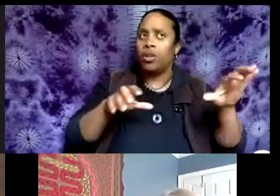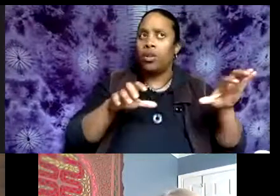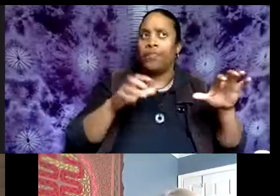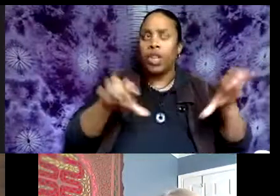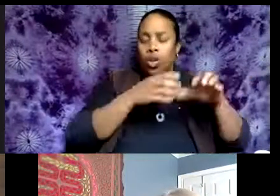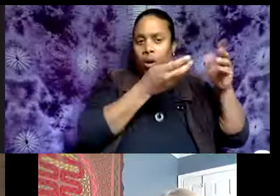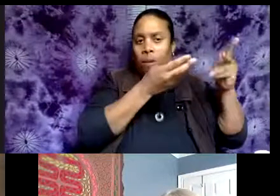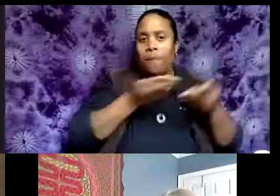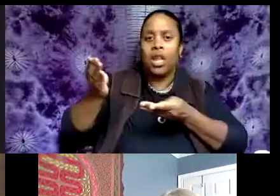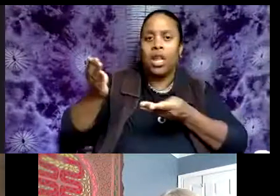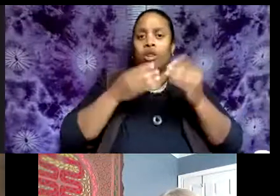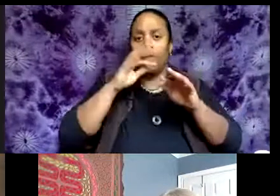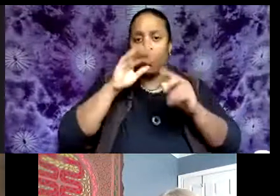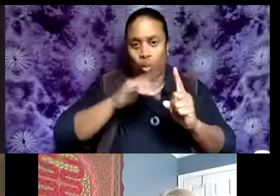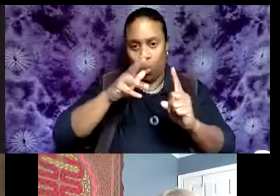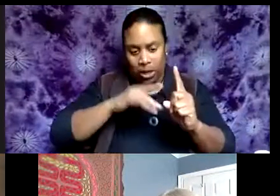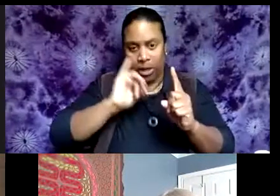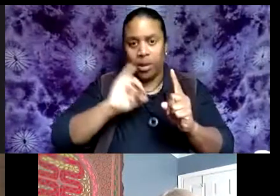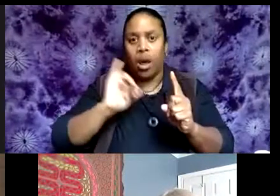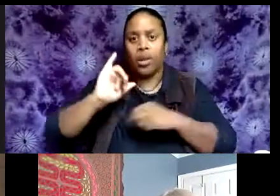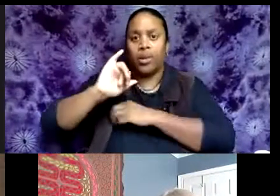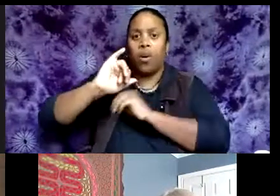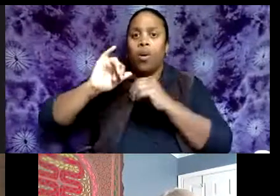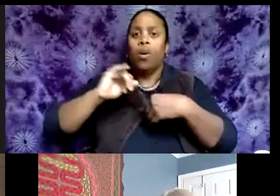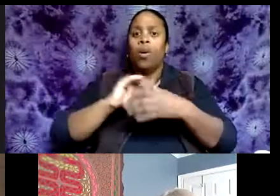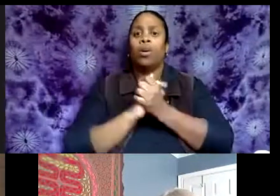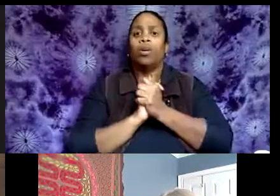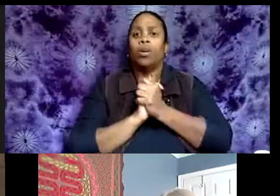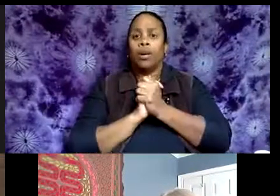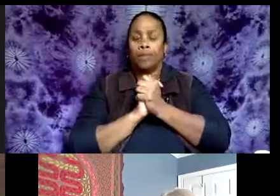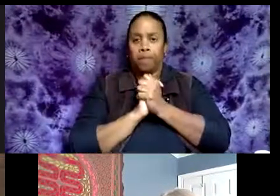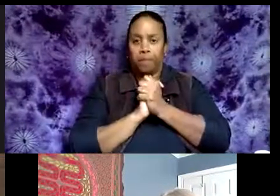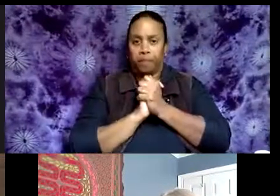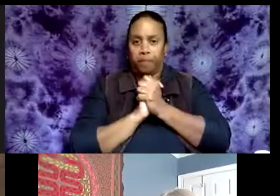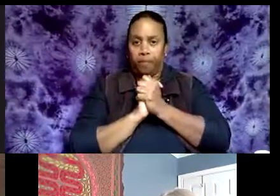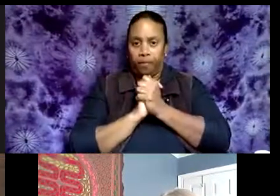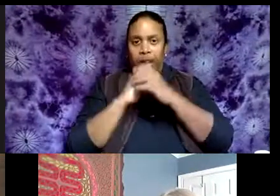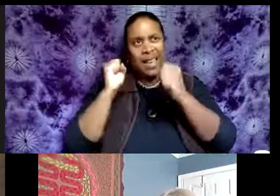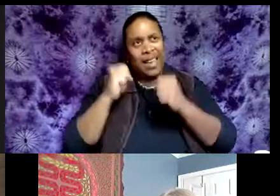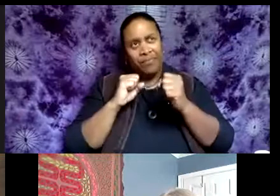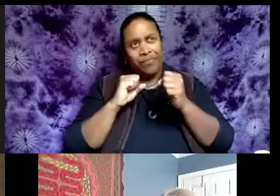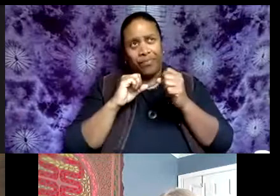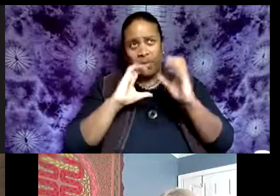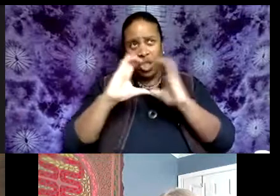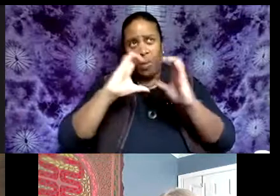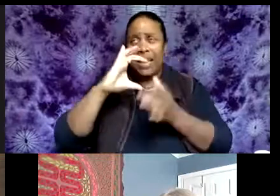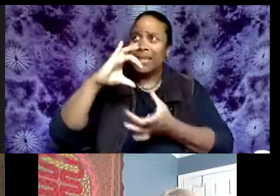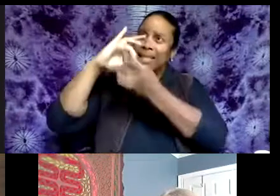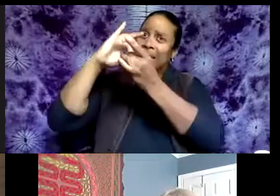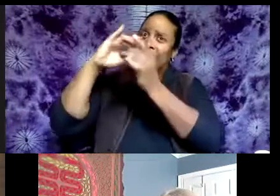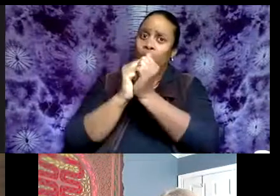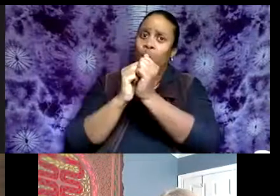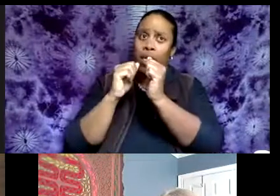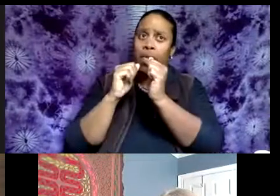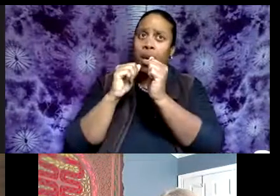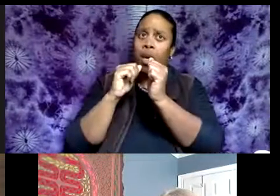because just being around the people that you love, that you're not able to be around anymore physically, helps, I think, sometimes to release